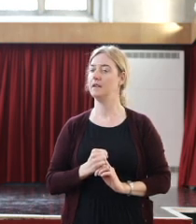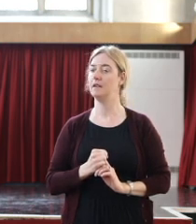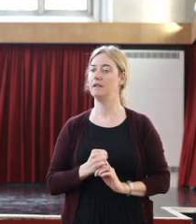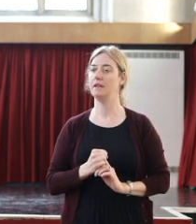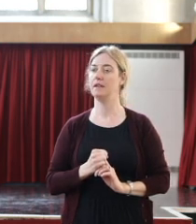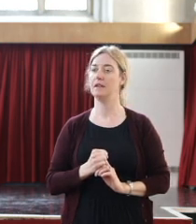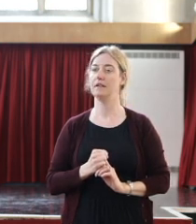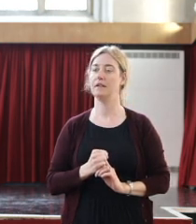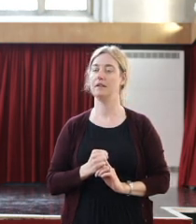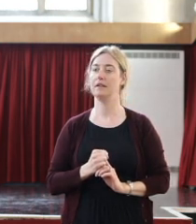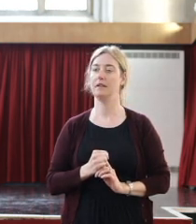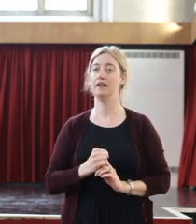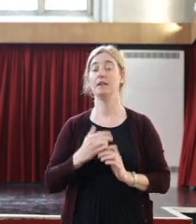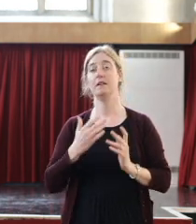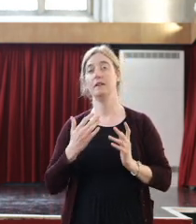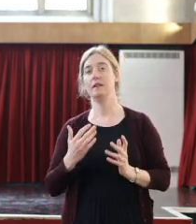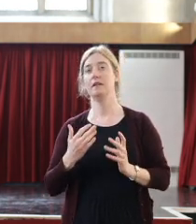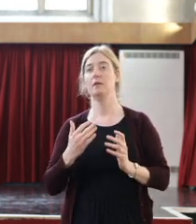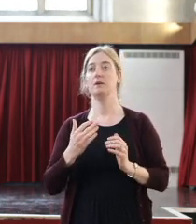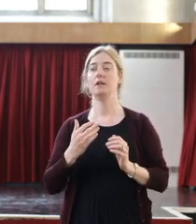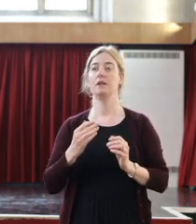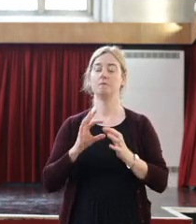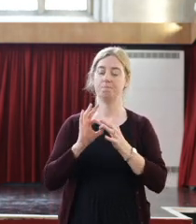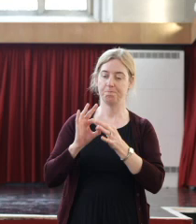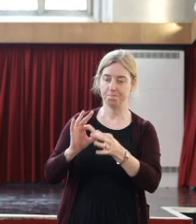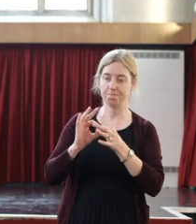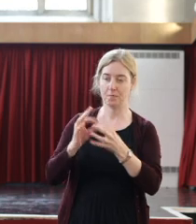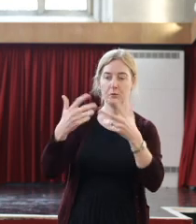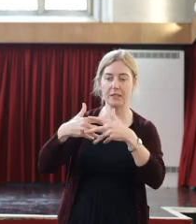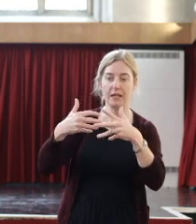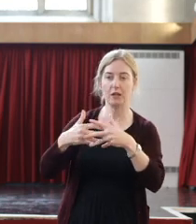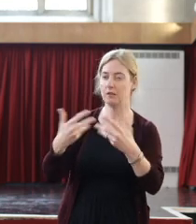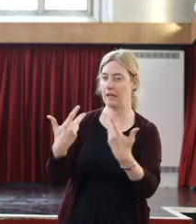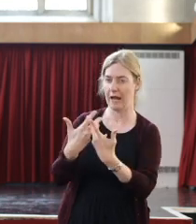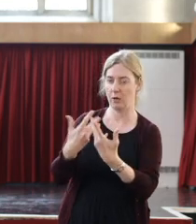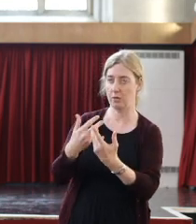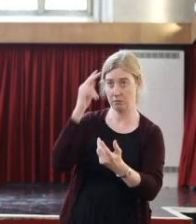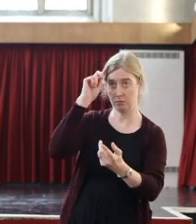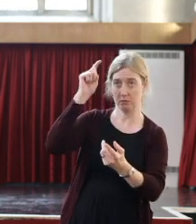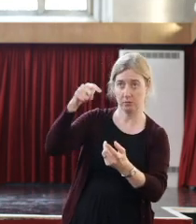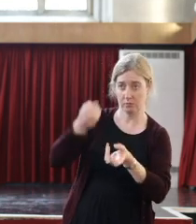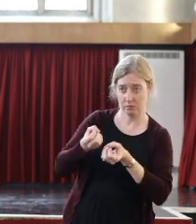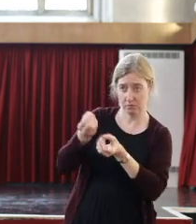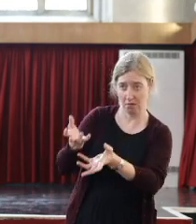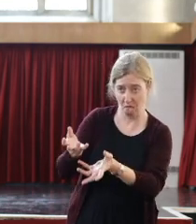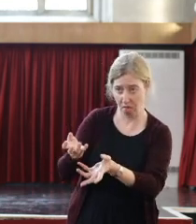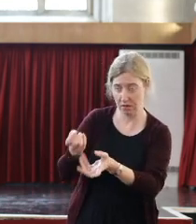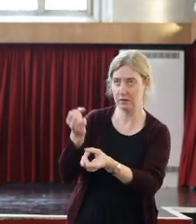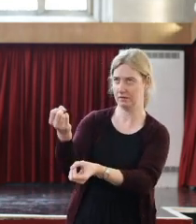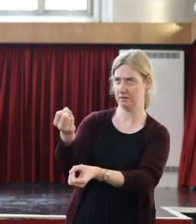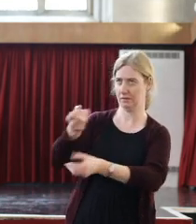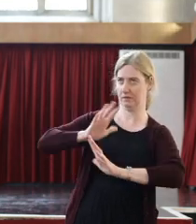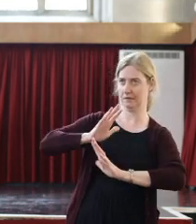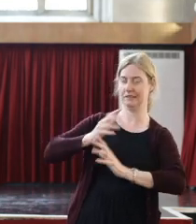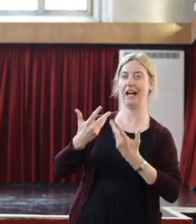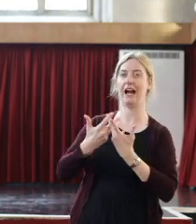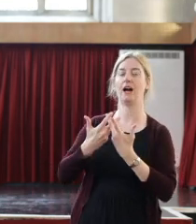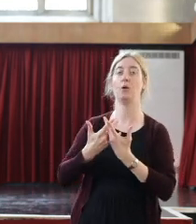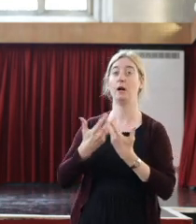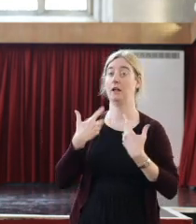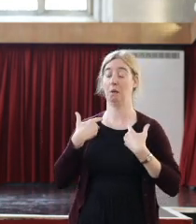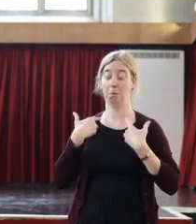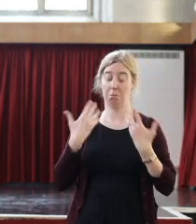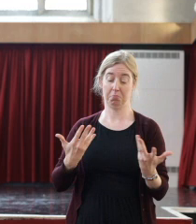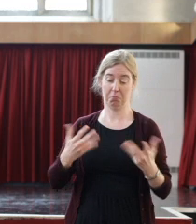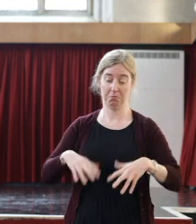been one of those processes where we're working really closely with technicians. A lot of this stuff is something that I didn't have any clue where to even begin. It was